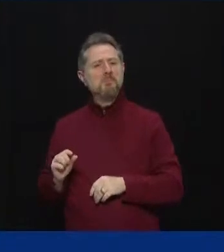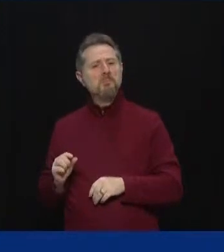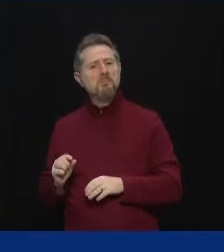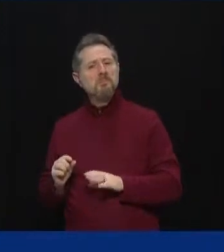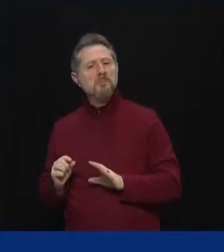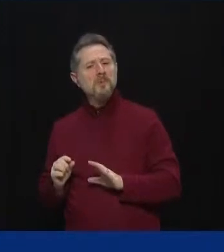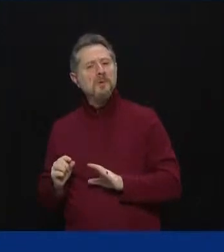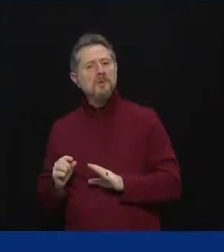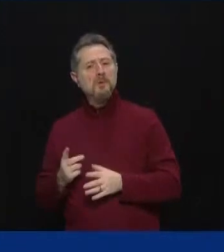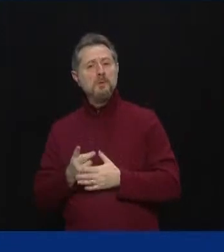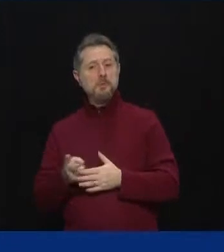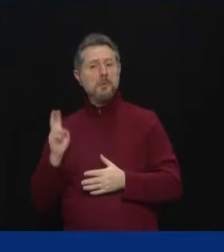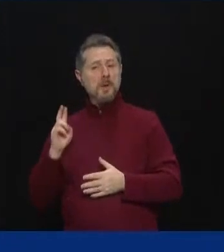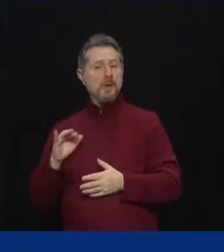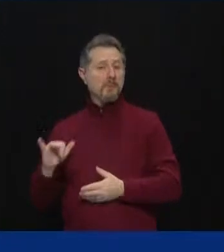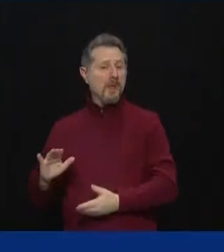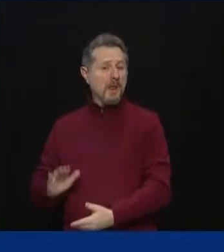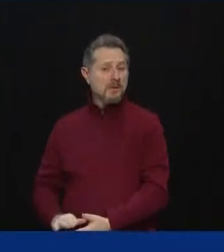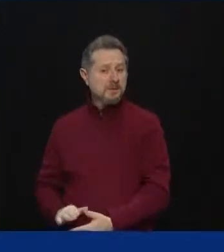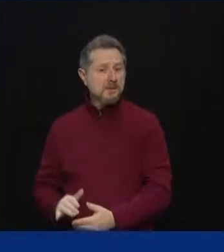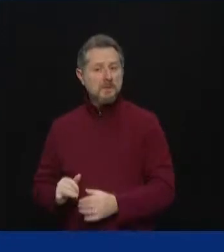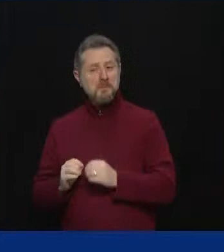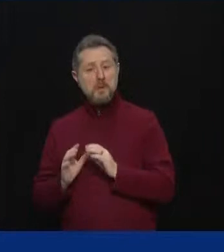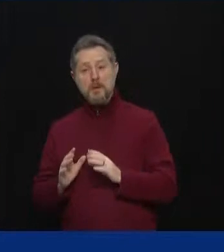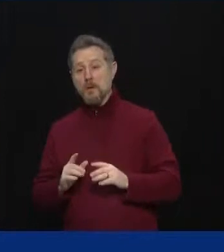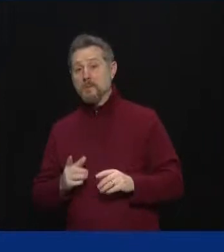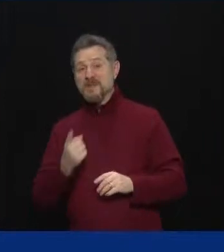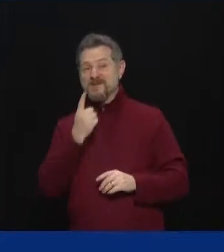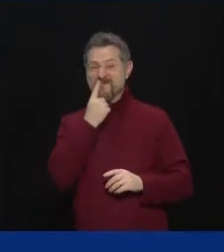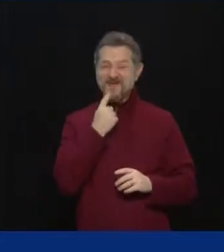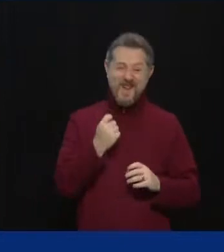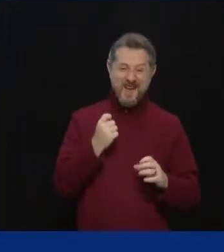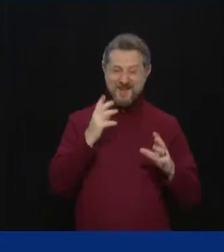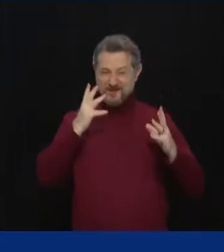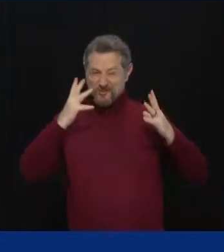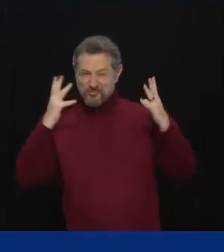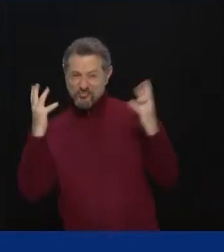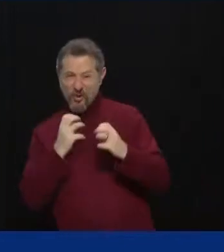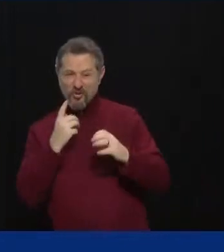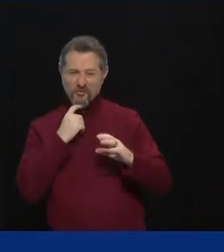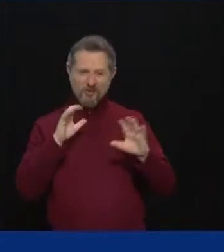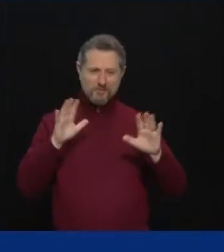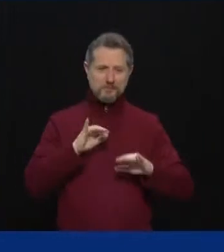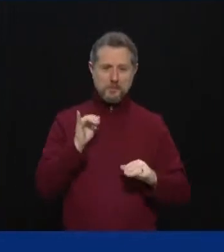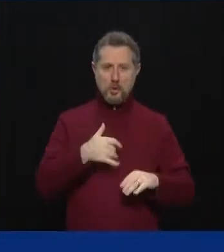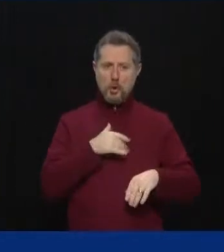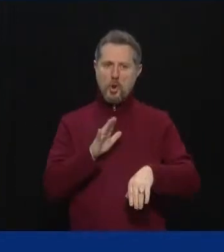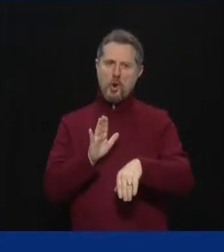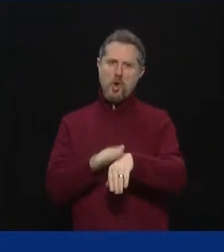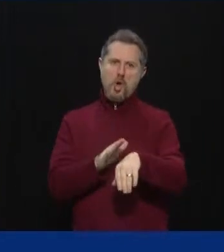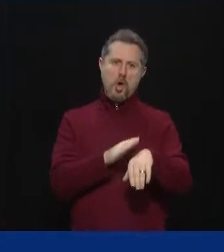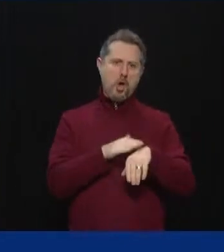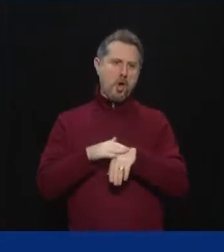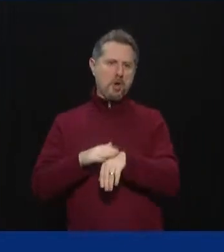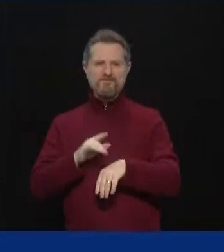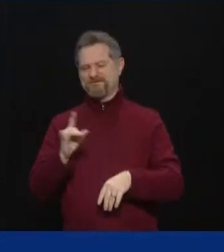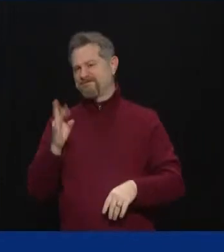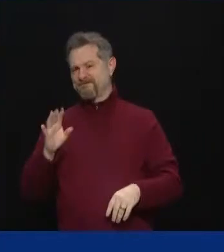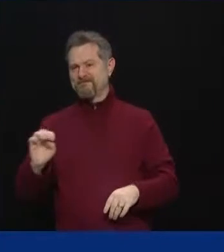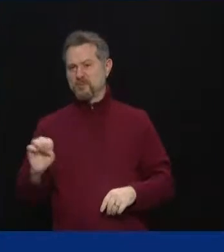ago. But this red is an alarm. This is an alarm going off as you see what's happening.